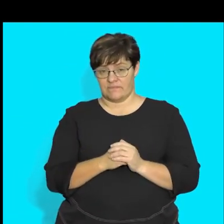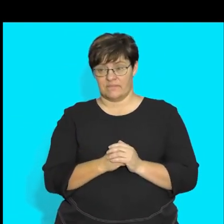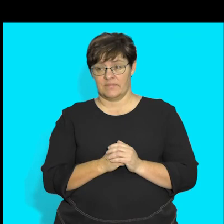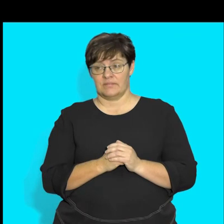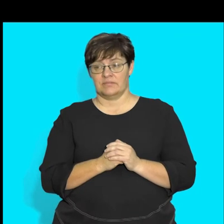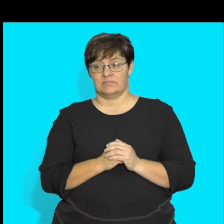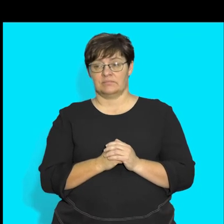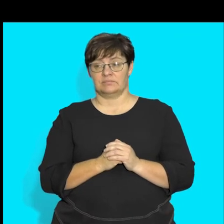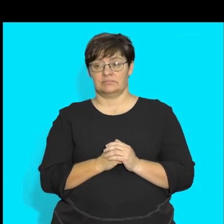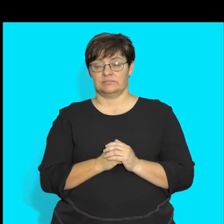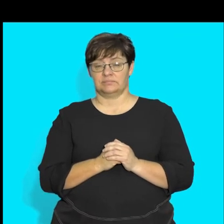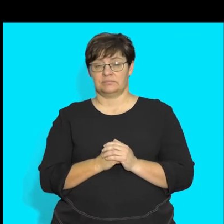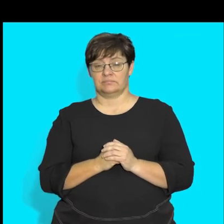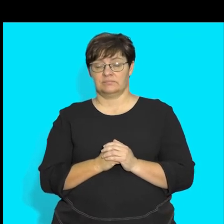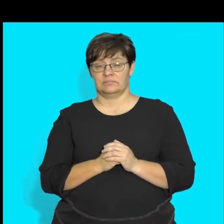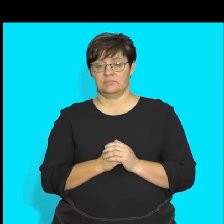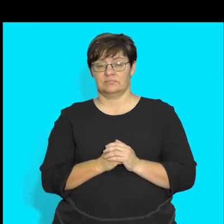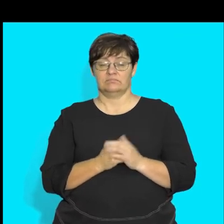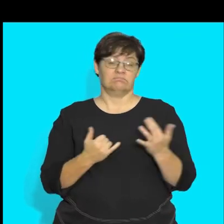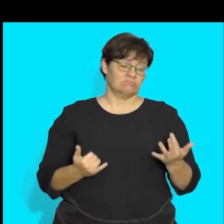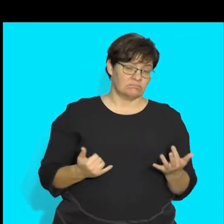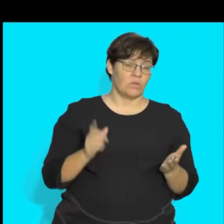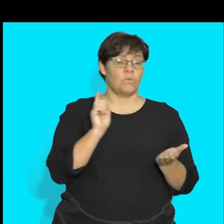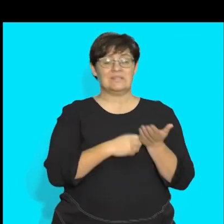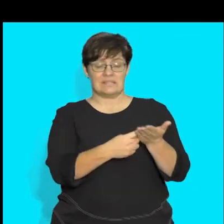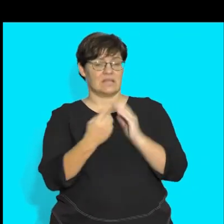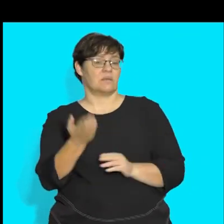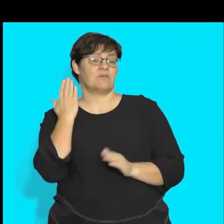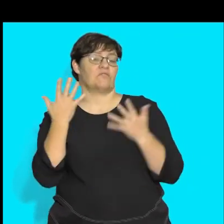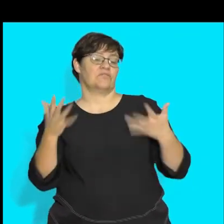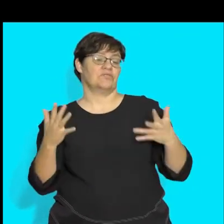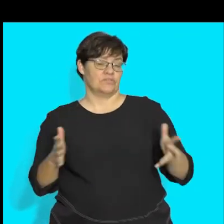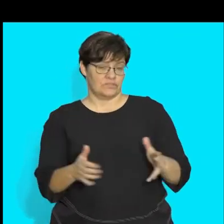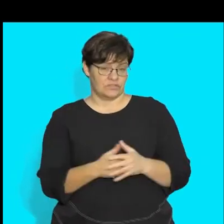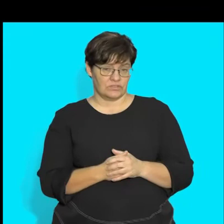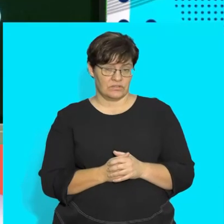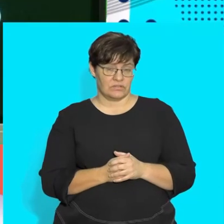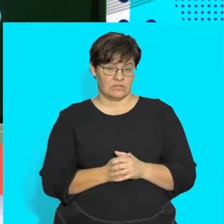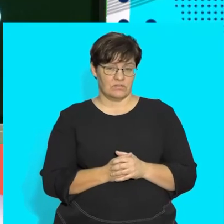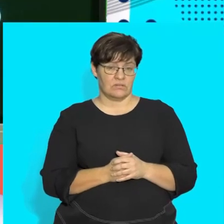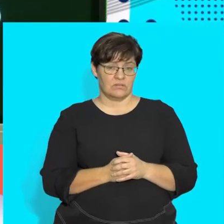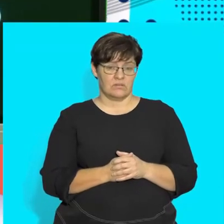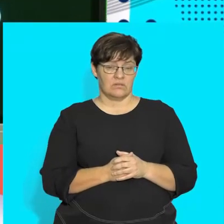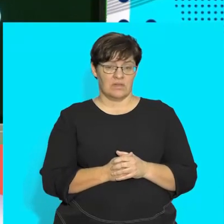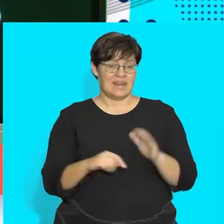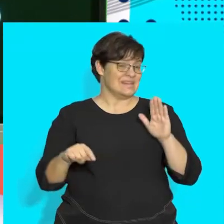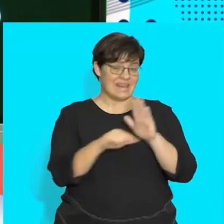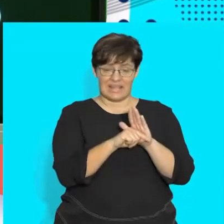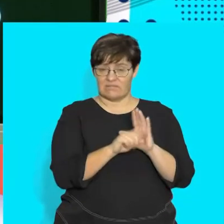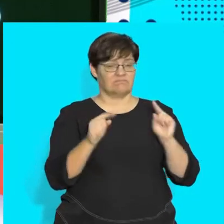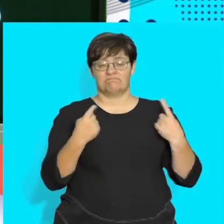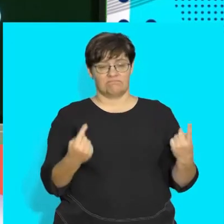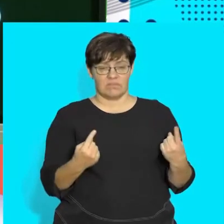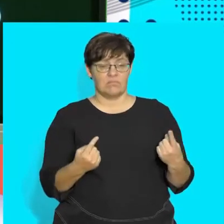of minus 45. Now, we discussed this earlier in the lesson. I can't get an angle,